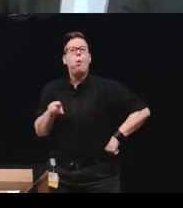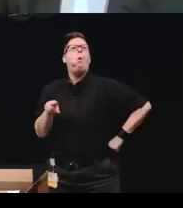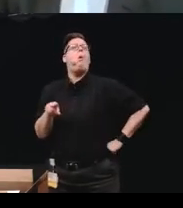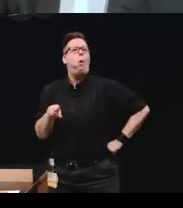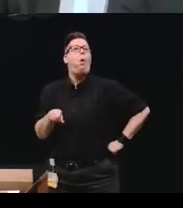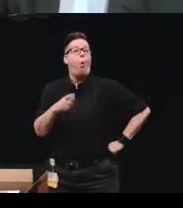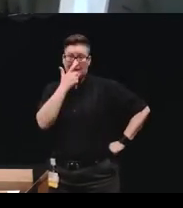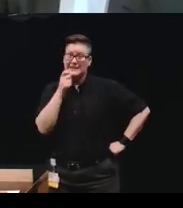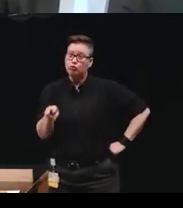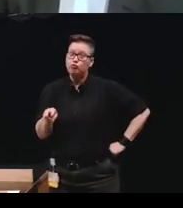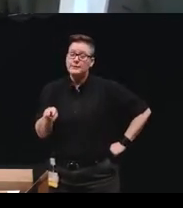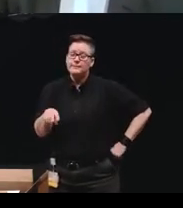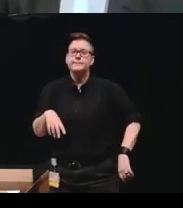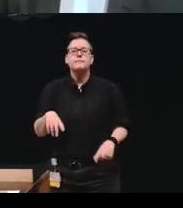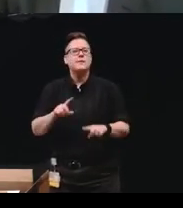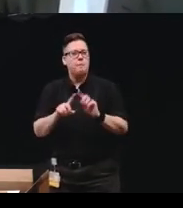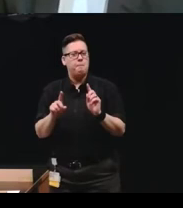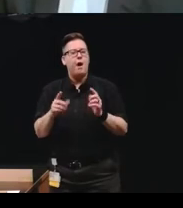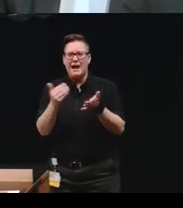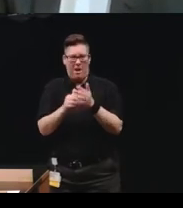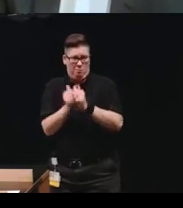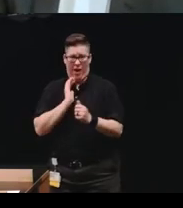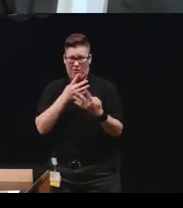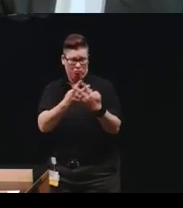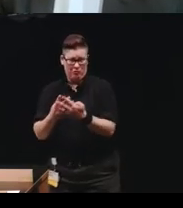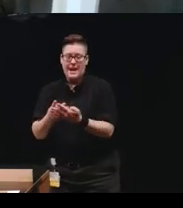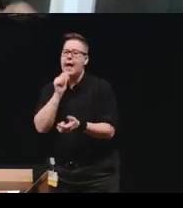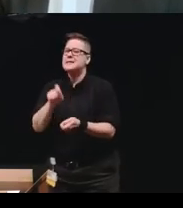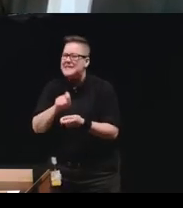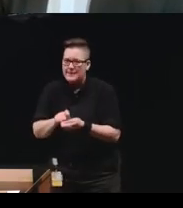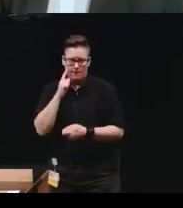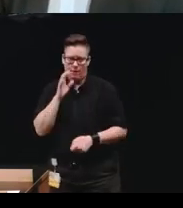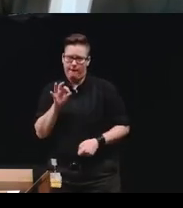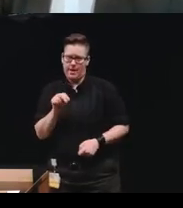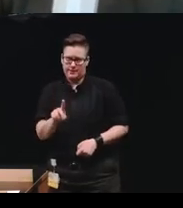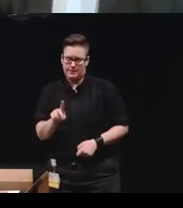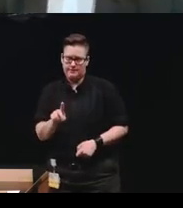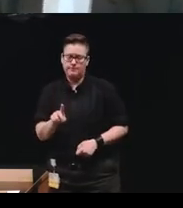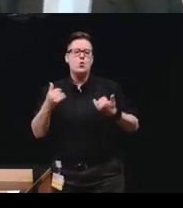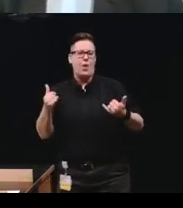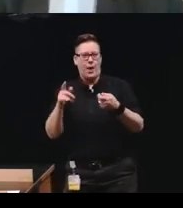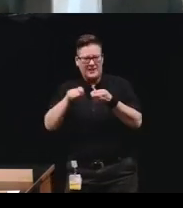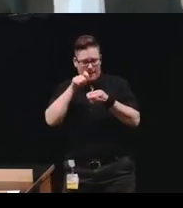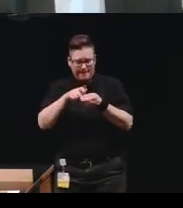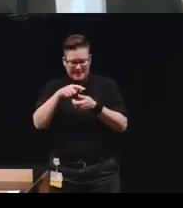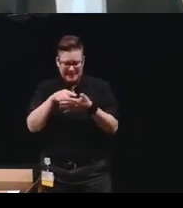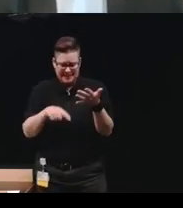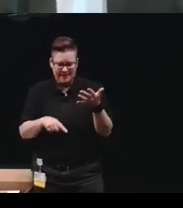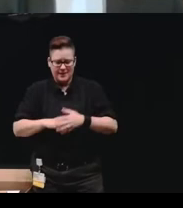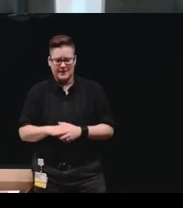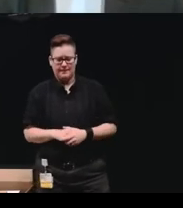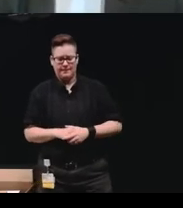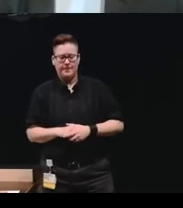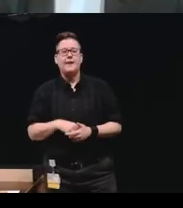too, but again, non-specific. So in thinking about the specificity, the buck stops with seeing the event